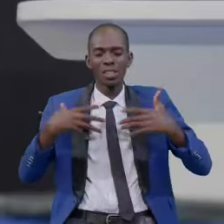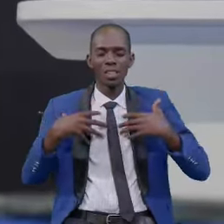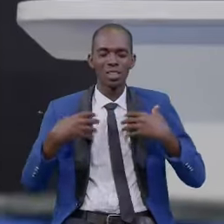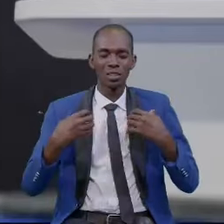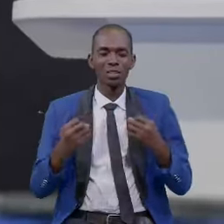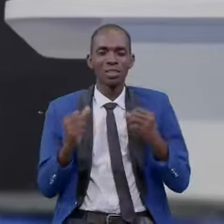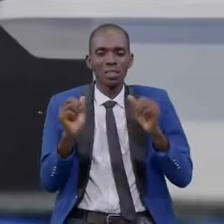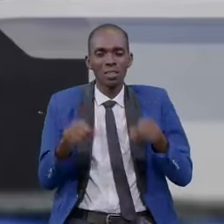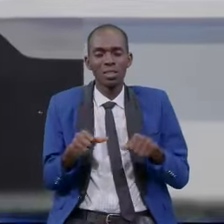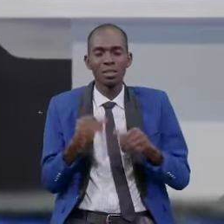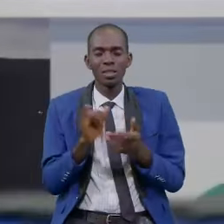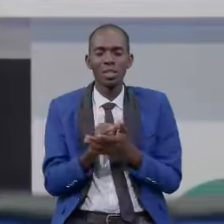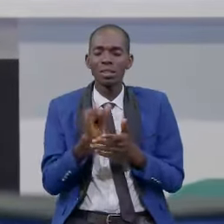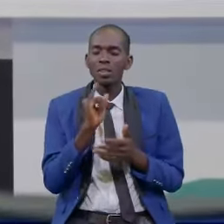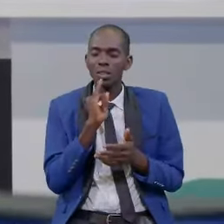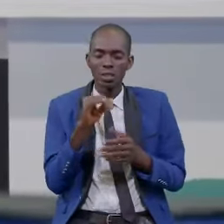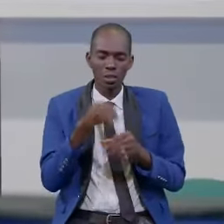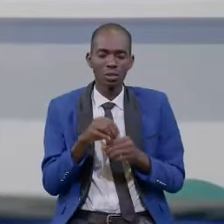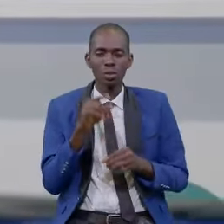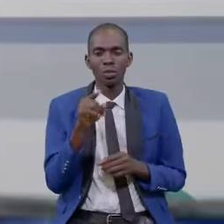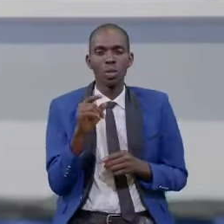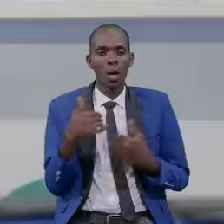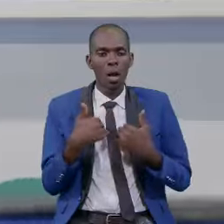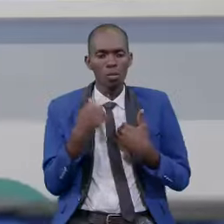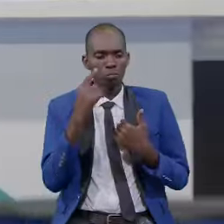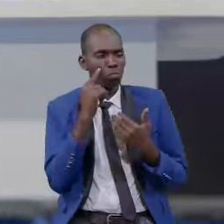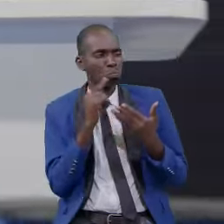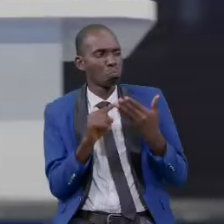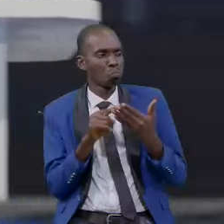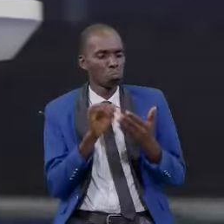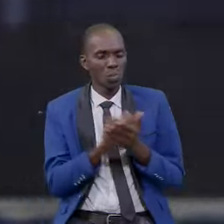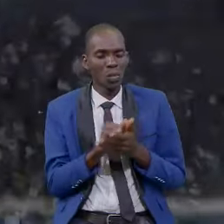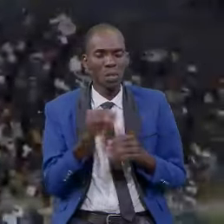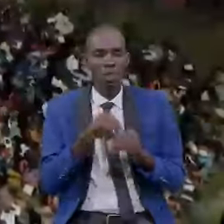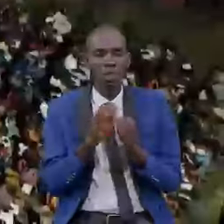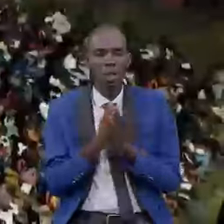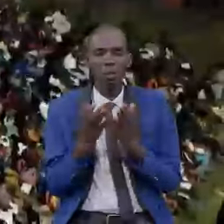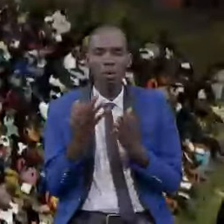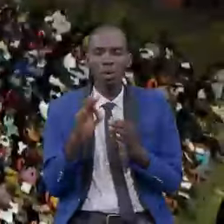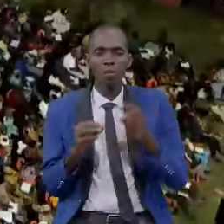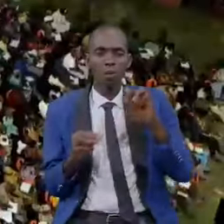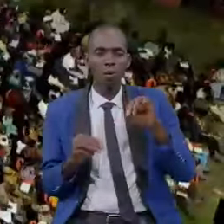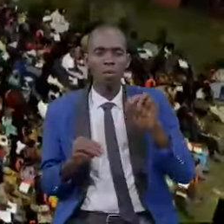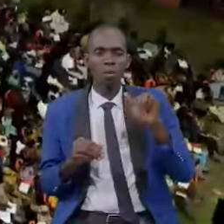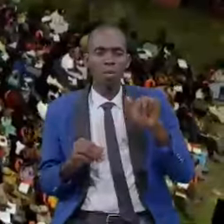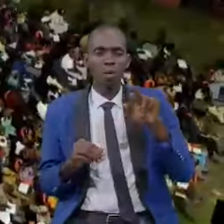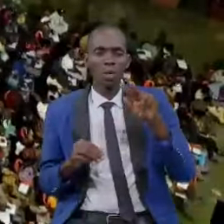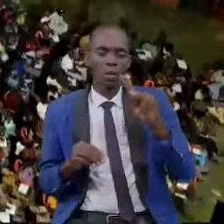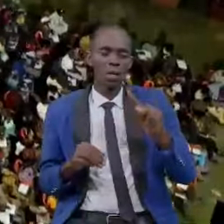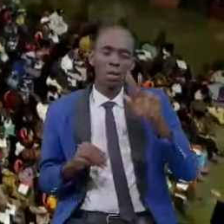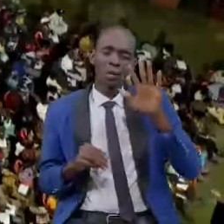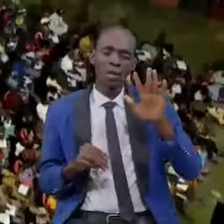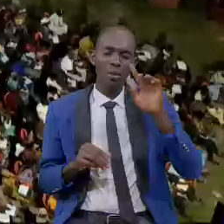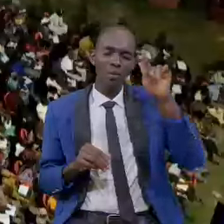thy faith. Have you noticed that in Mark chapter 5, actually verse 30 there,